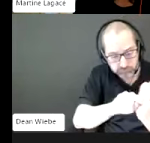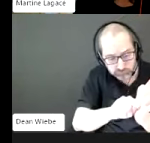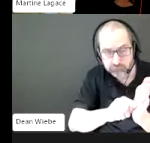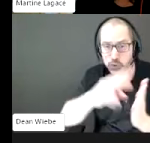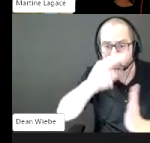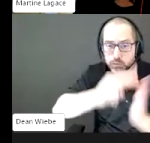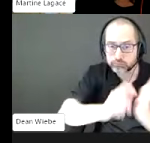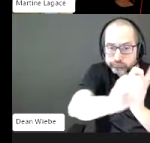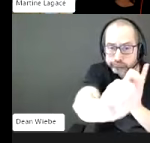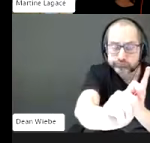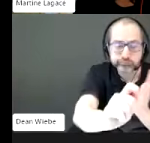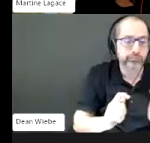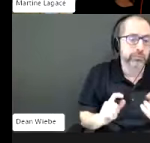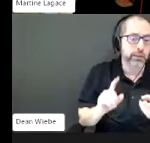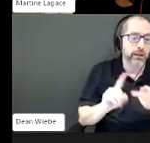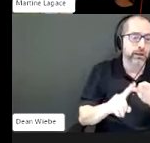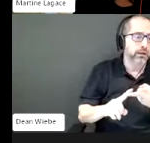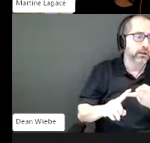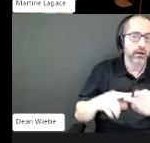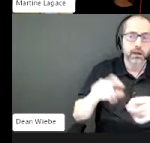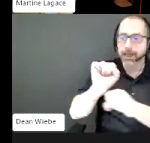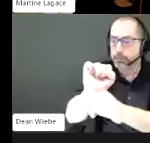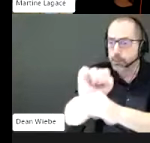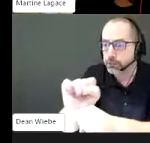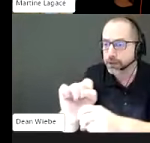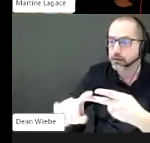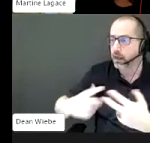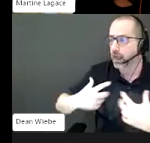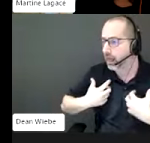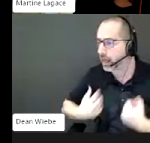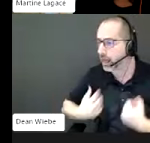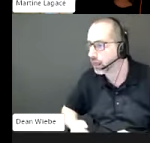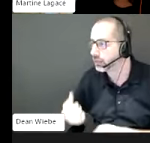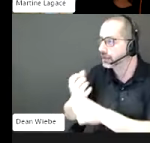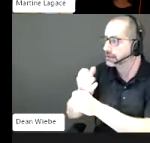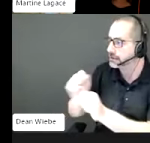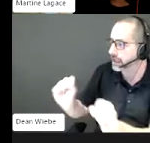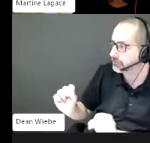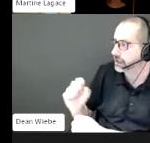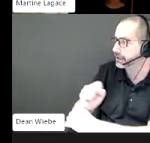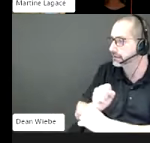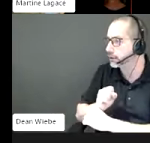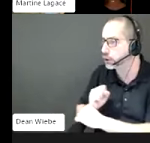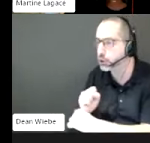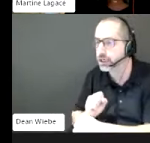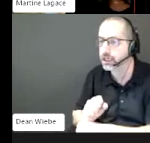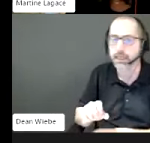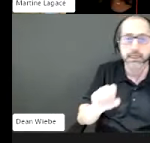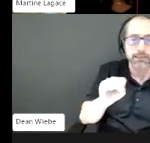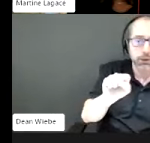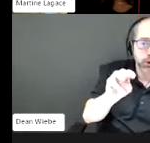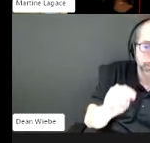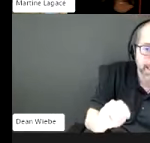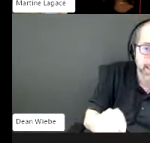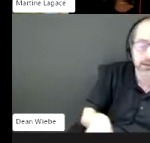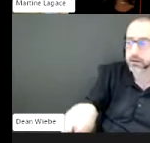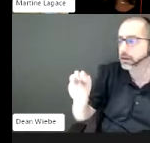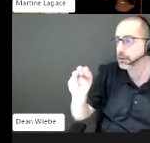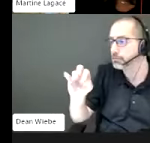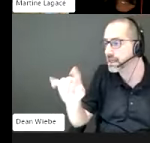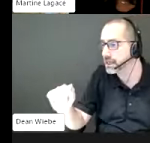domains: employment, health and healthcare, social inclusion, safety and security, media and social media. We've analyzed 136